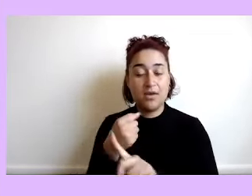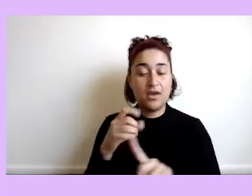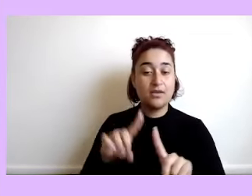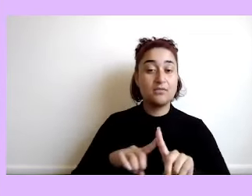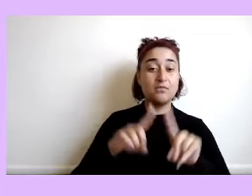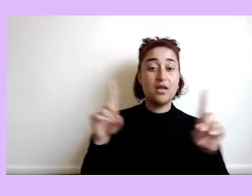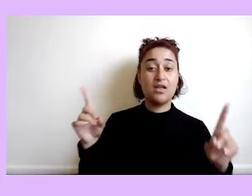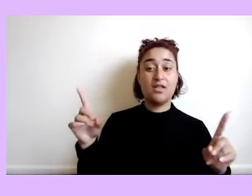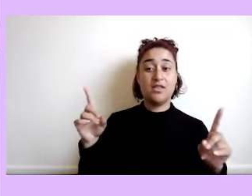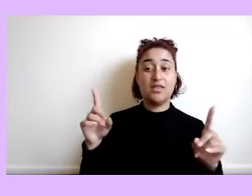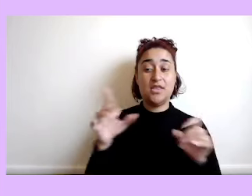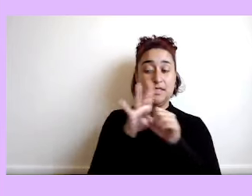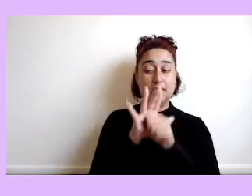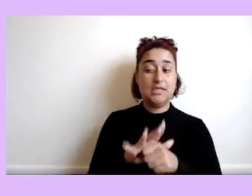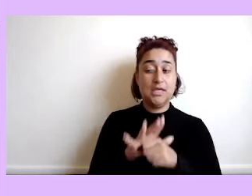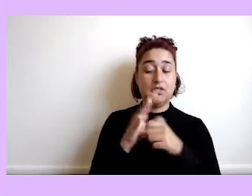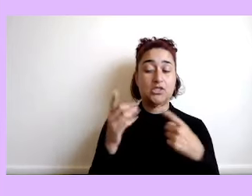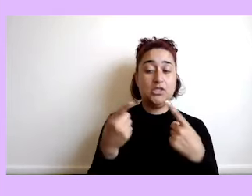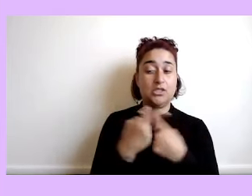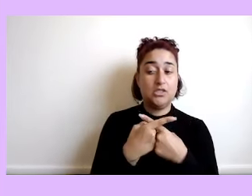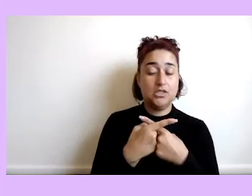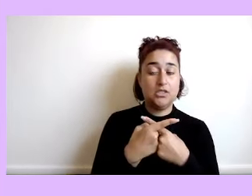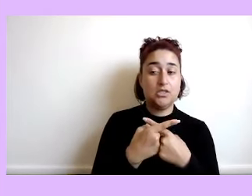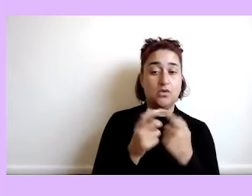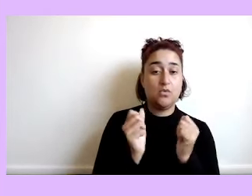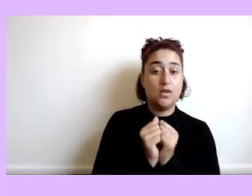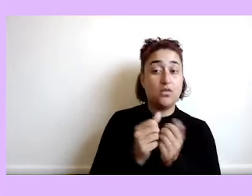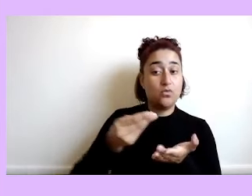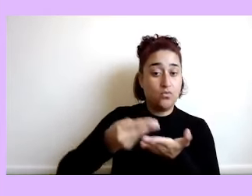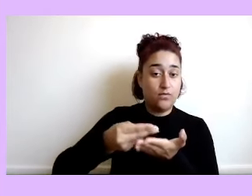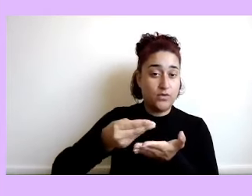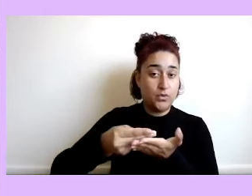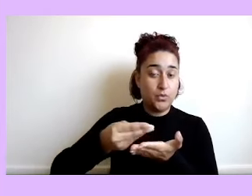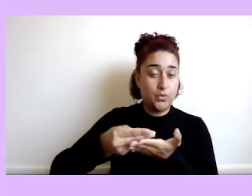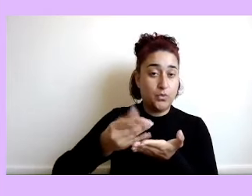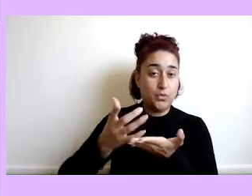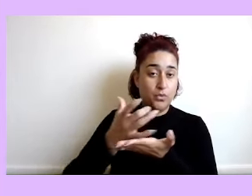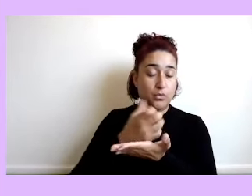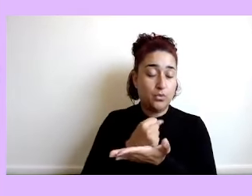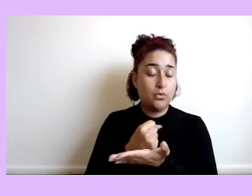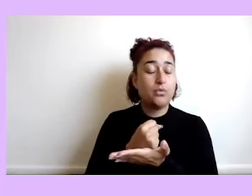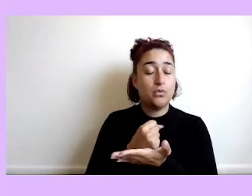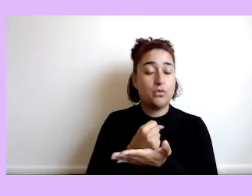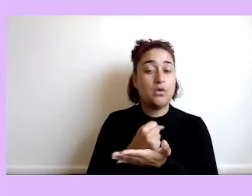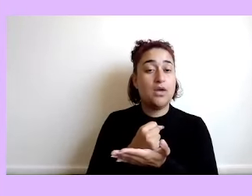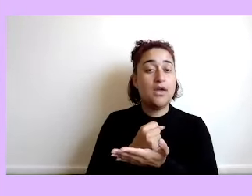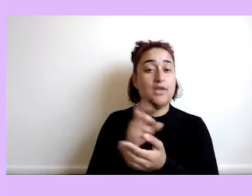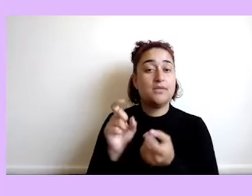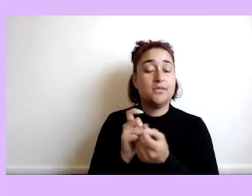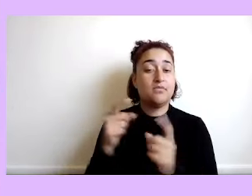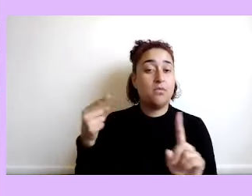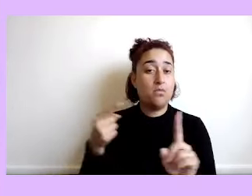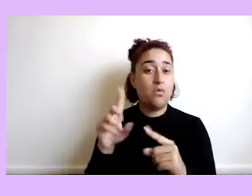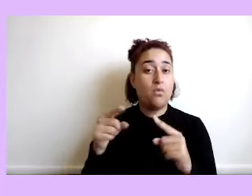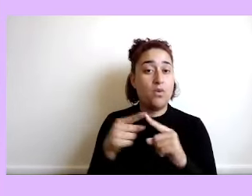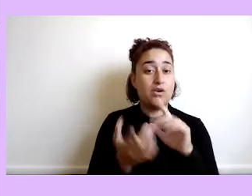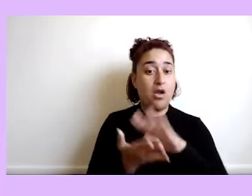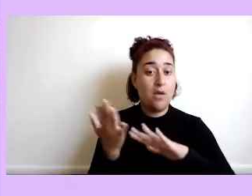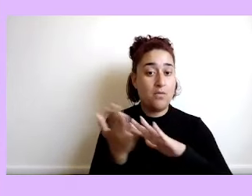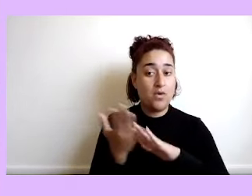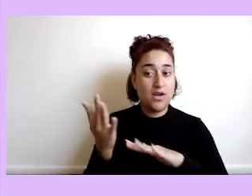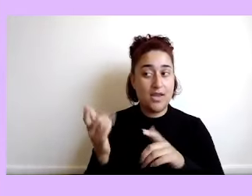tension against when it bumps up against revenue, where at a certain point when you're operating in a scale like